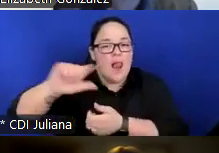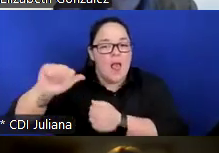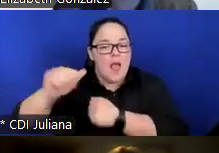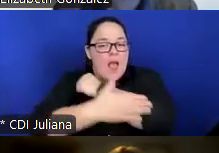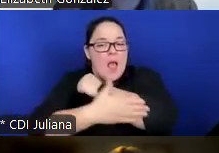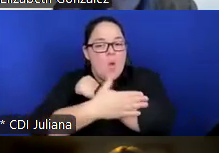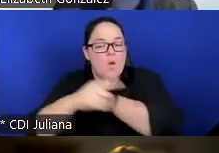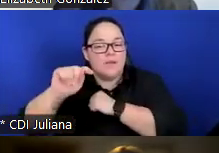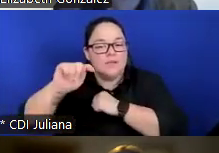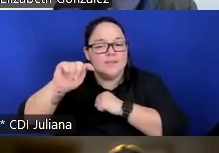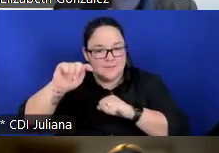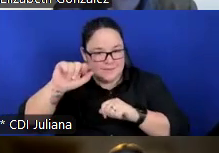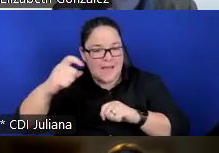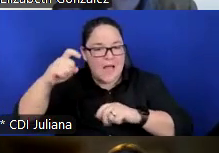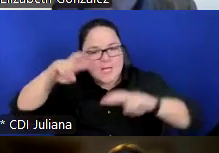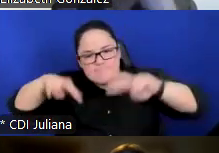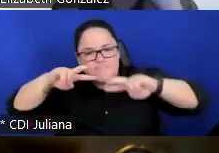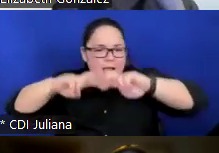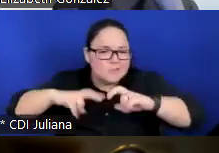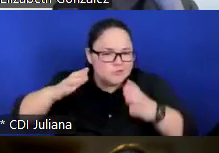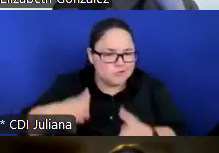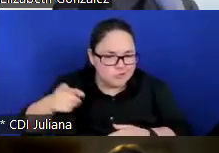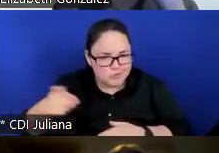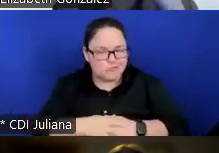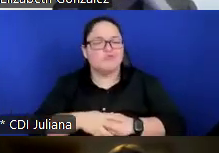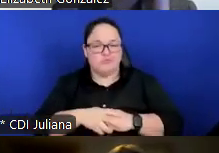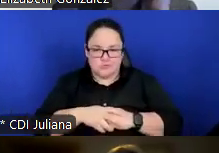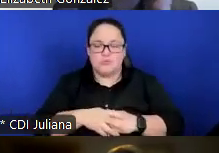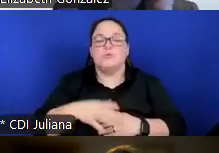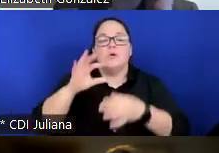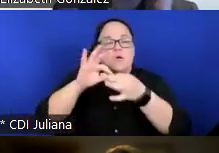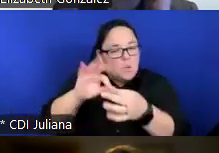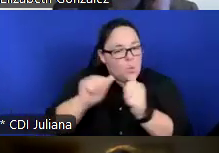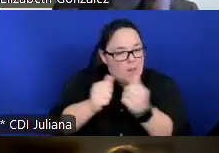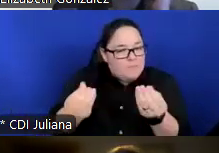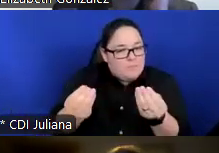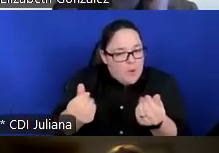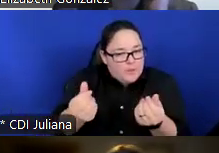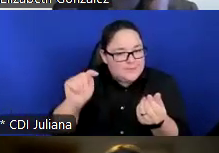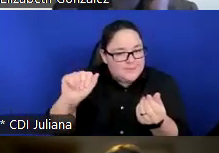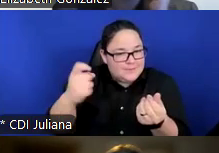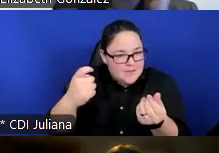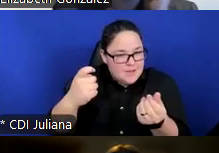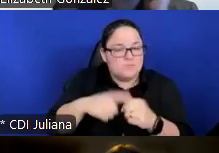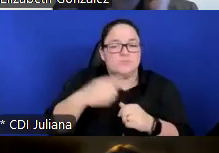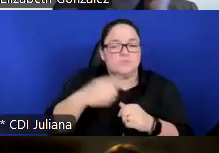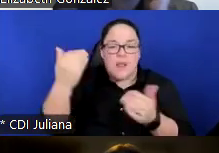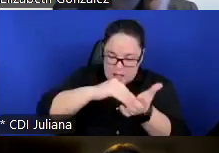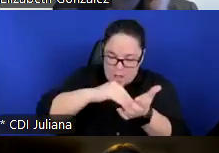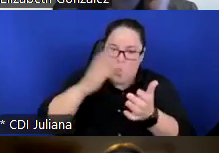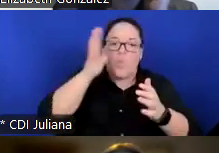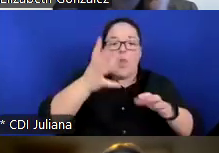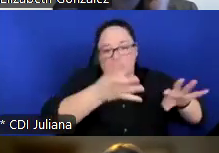related to property tax. And again, those recordings will be available soon. Next week coming up, we